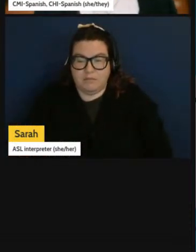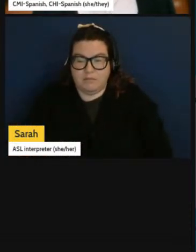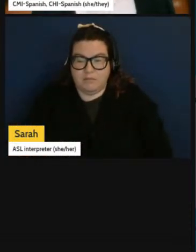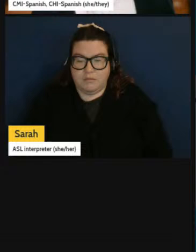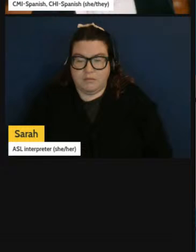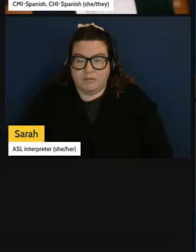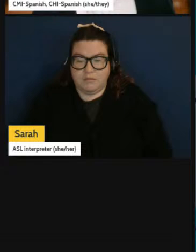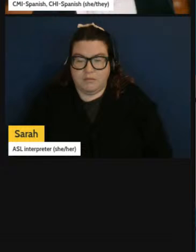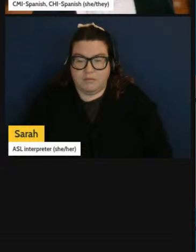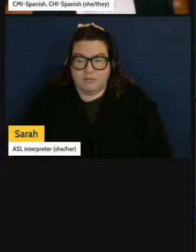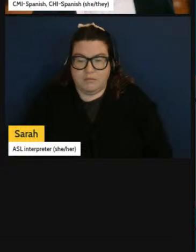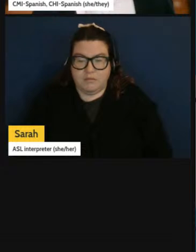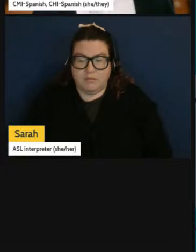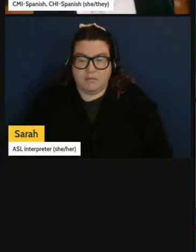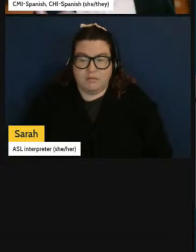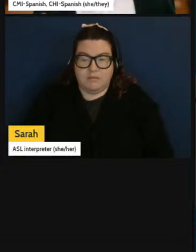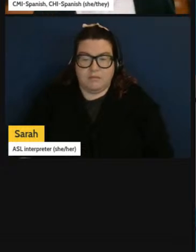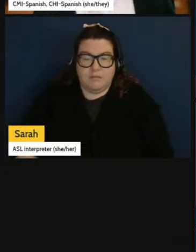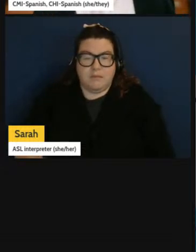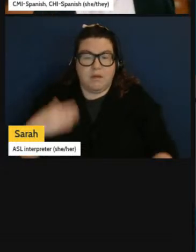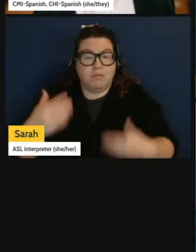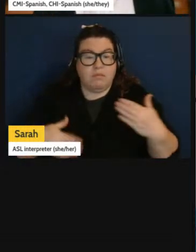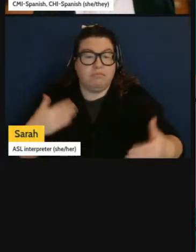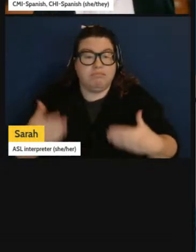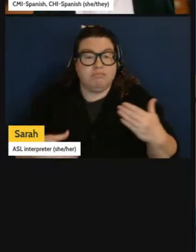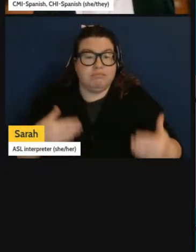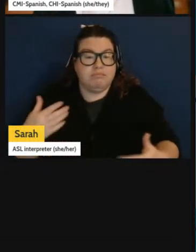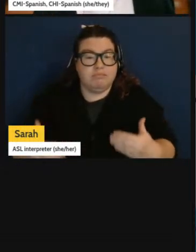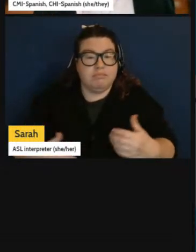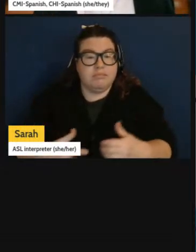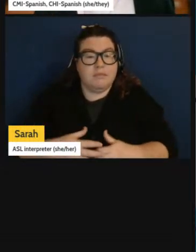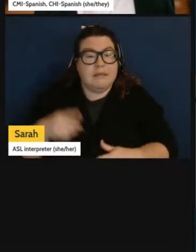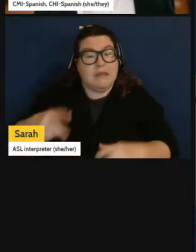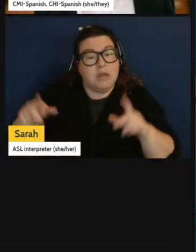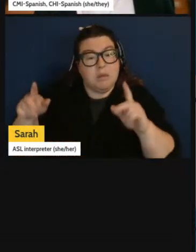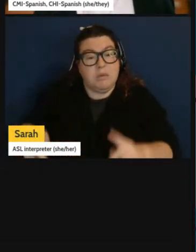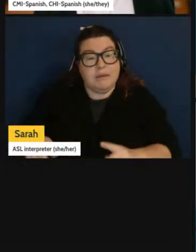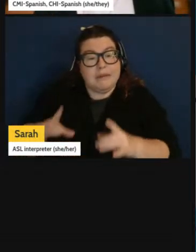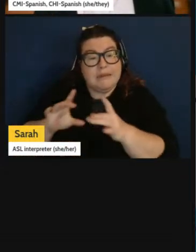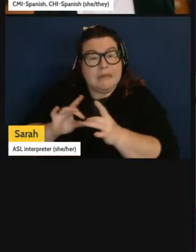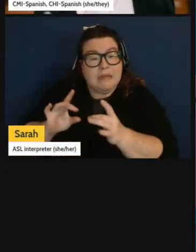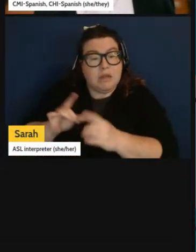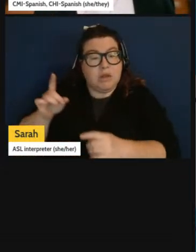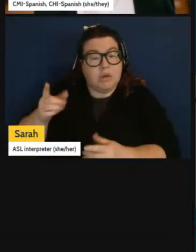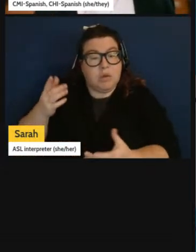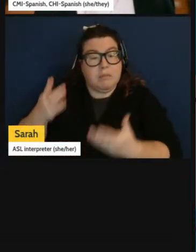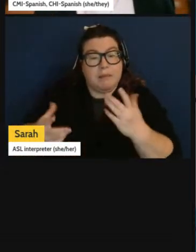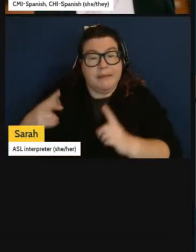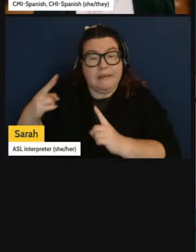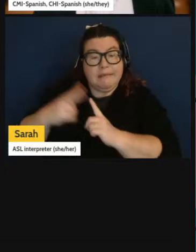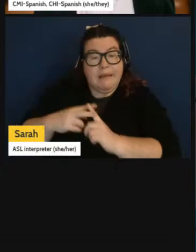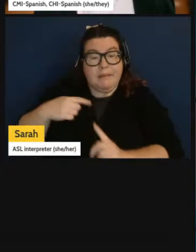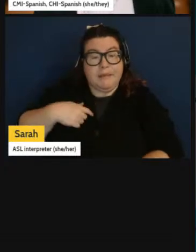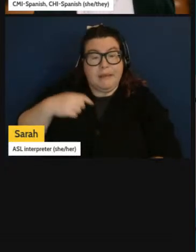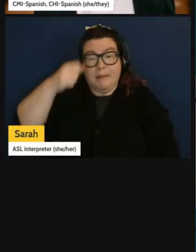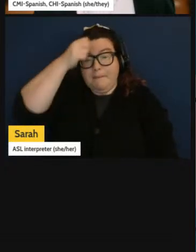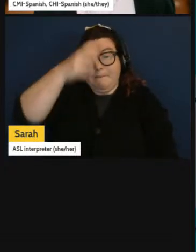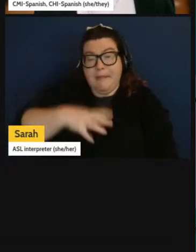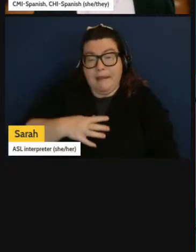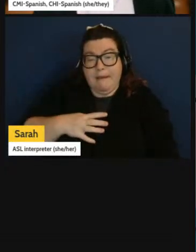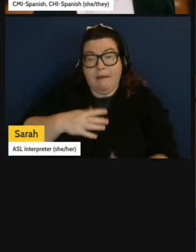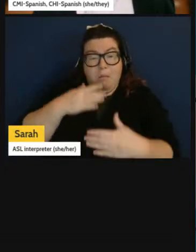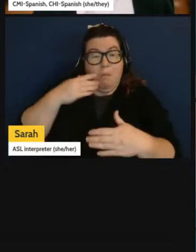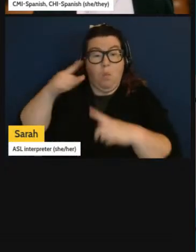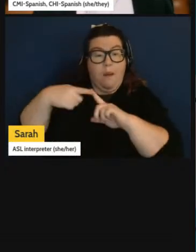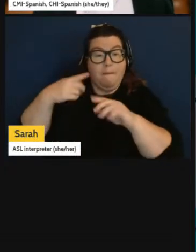So moving right along, if this person says, you know what, you may have assigned me male at birth and said I was a boy,